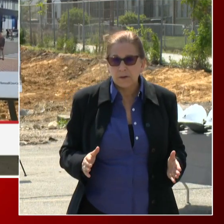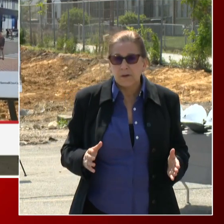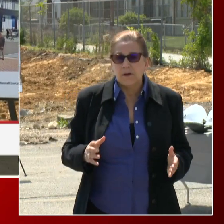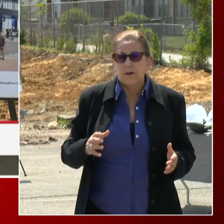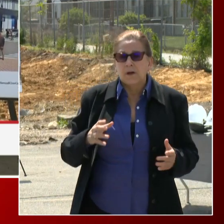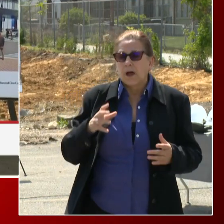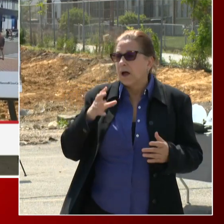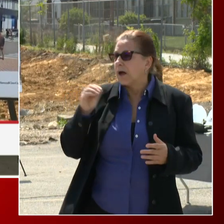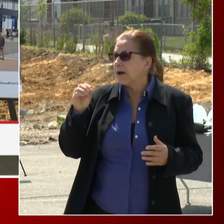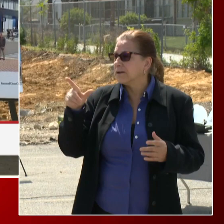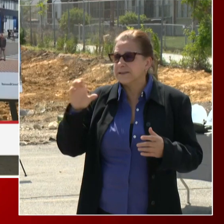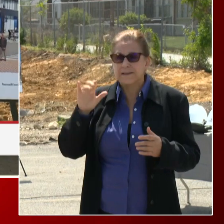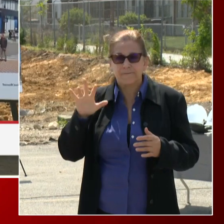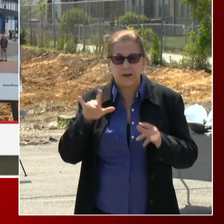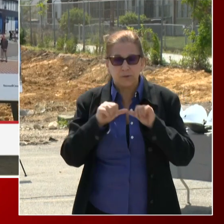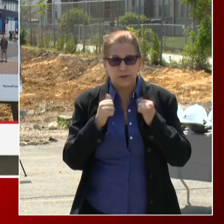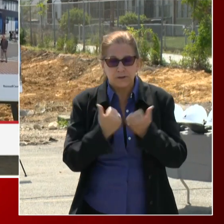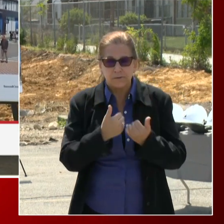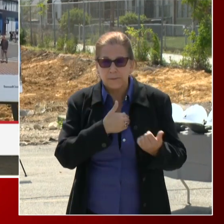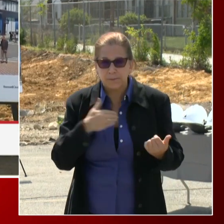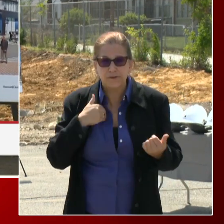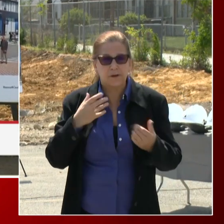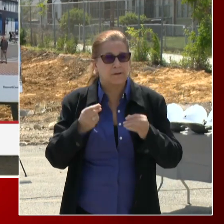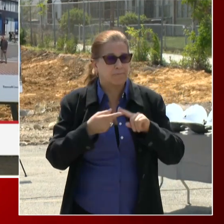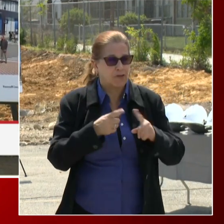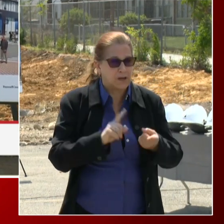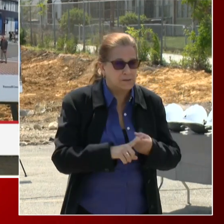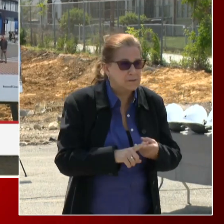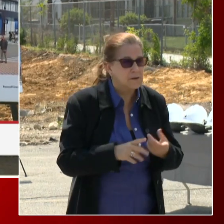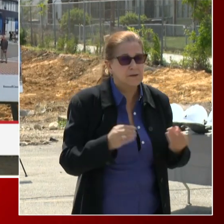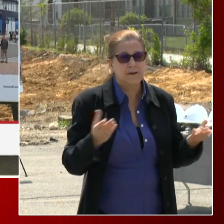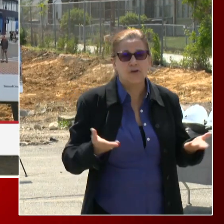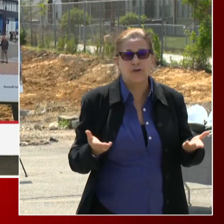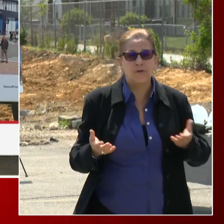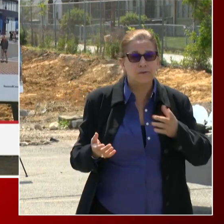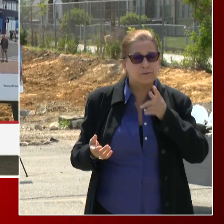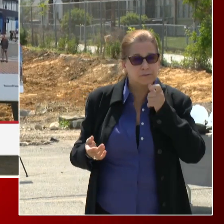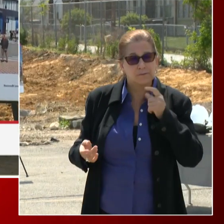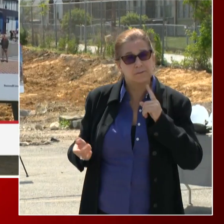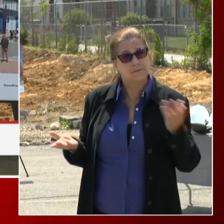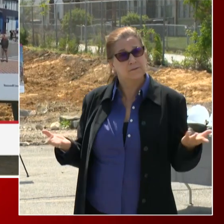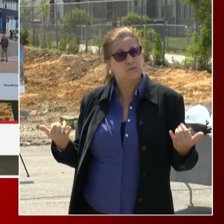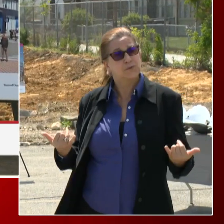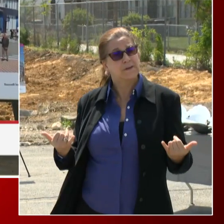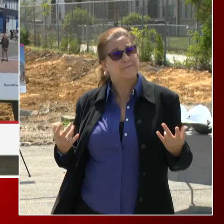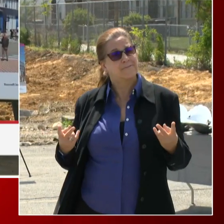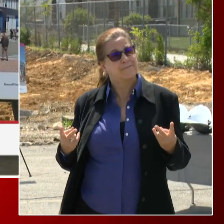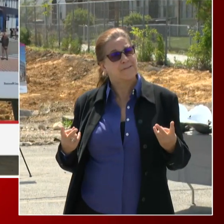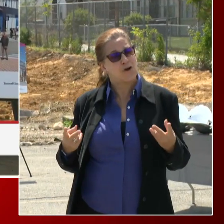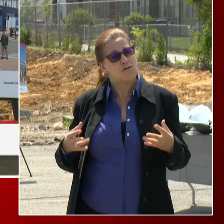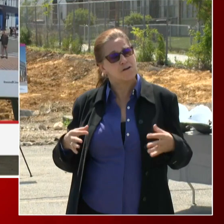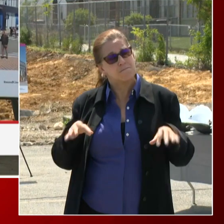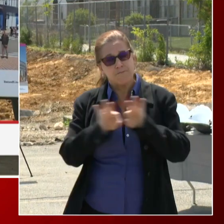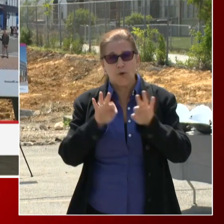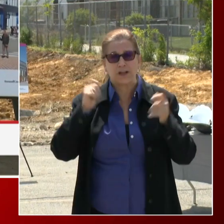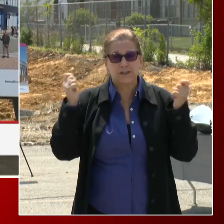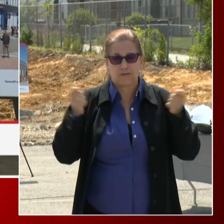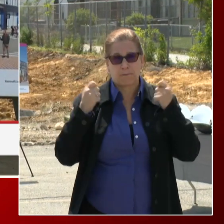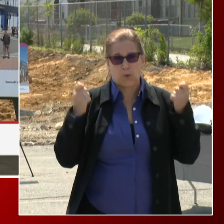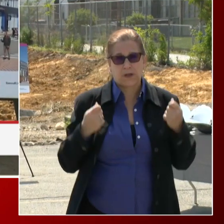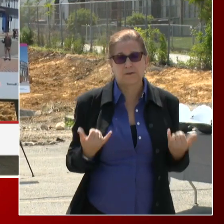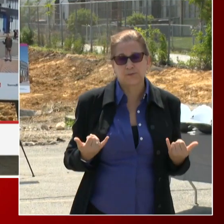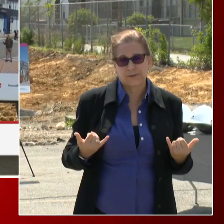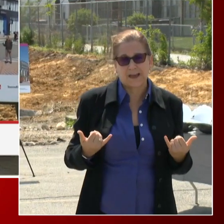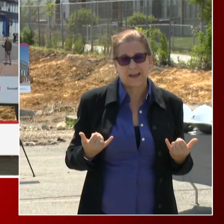neighbors, friends who are here for a very important celebration and a